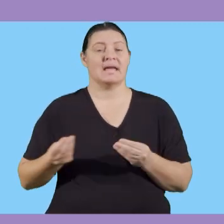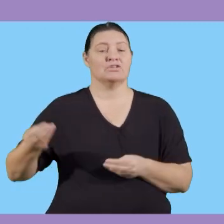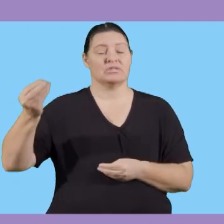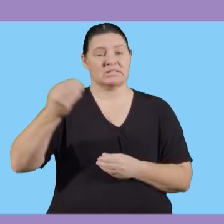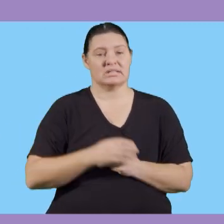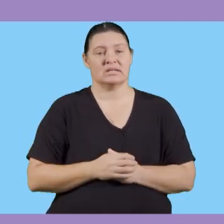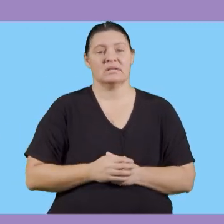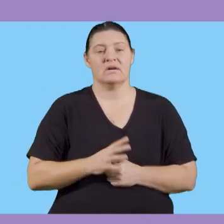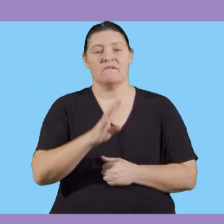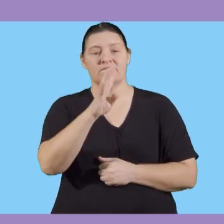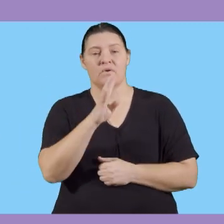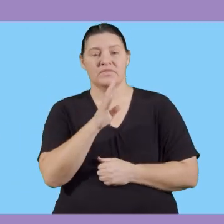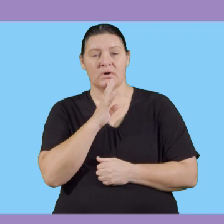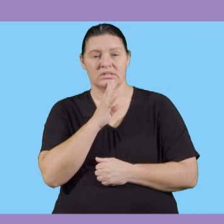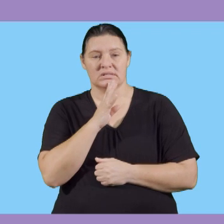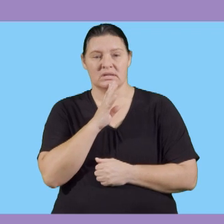of